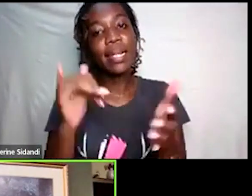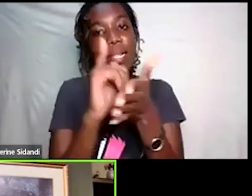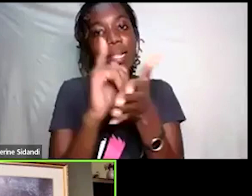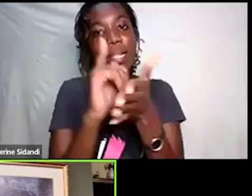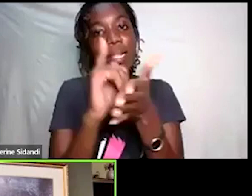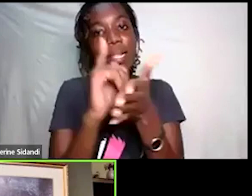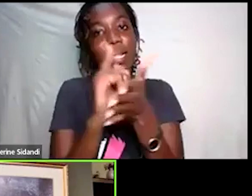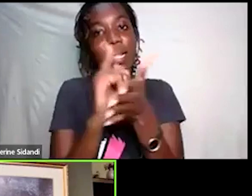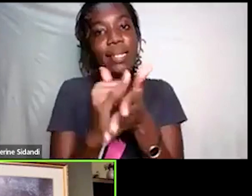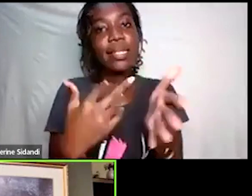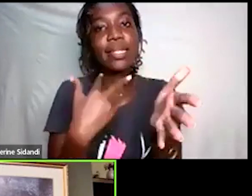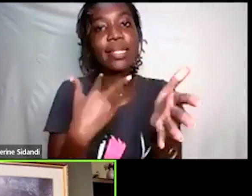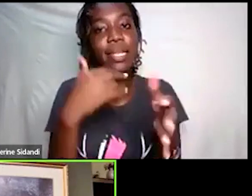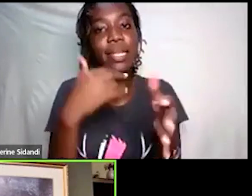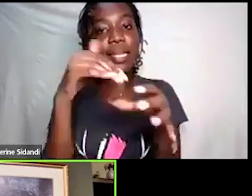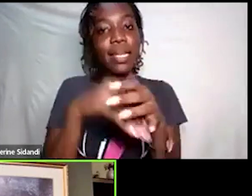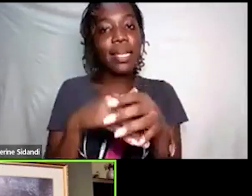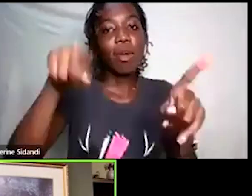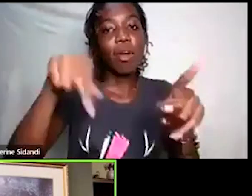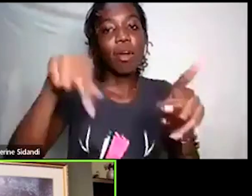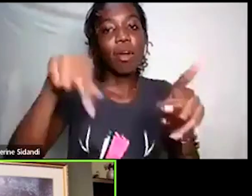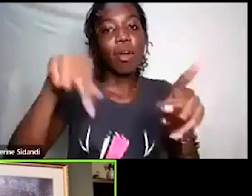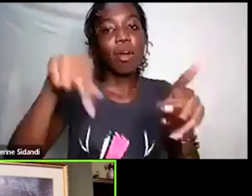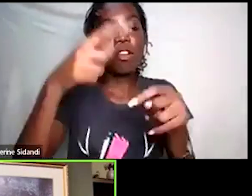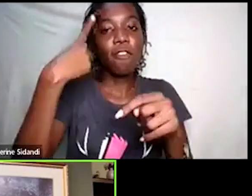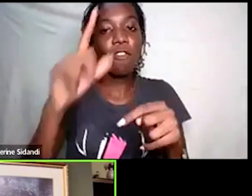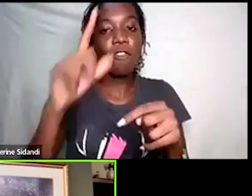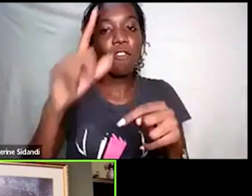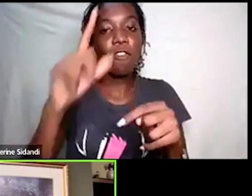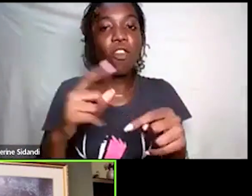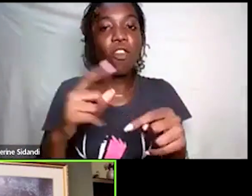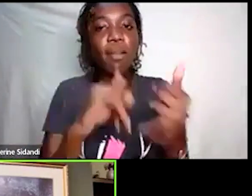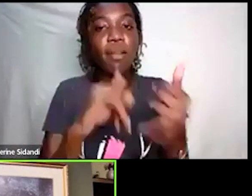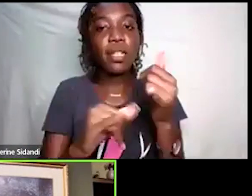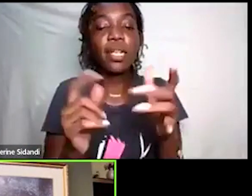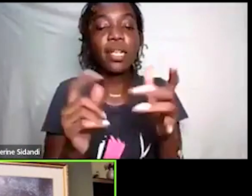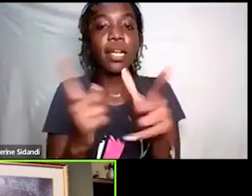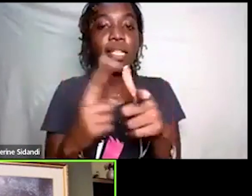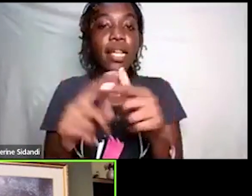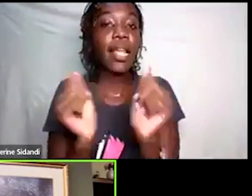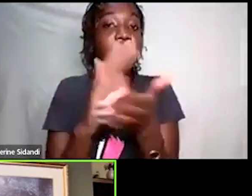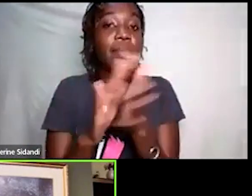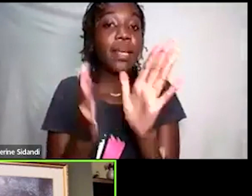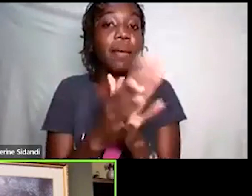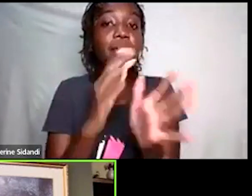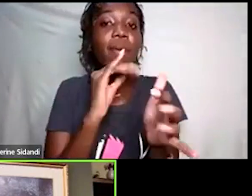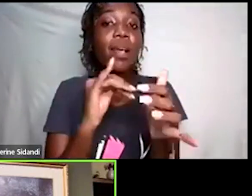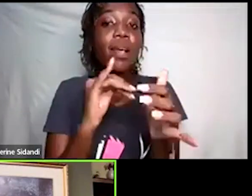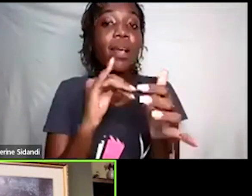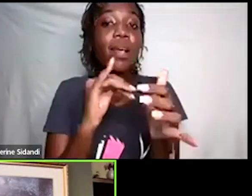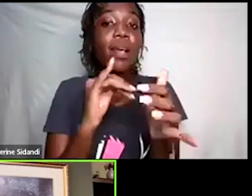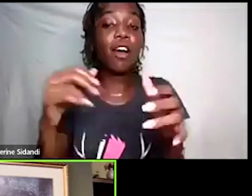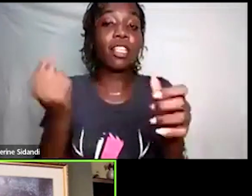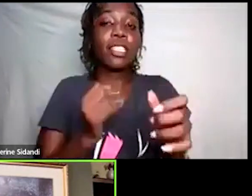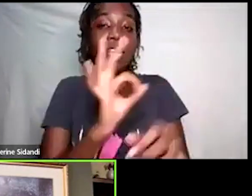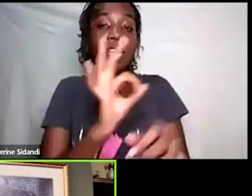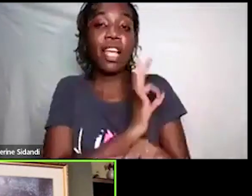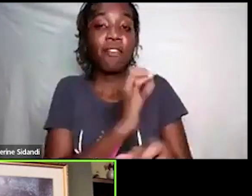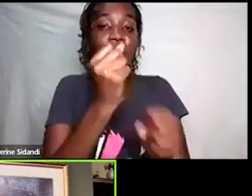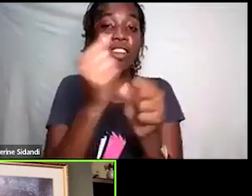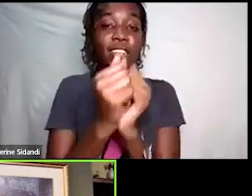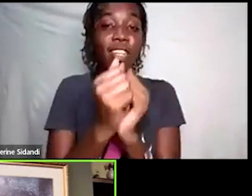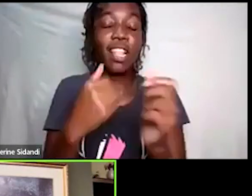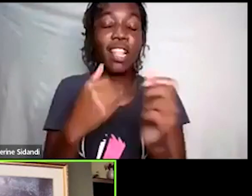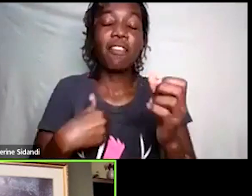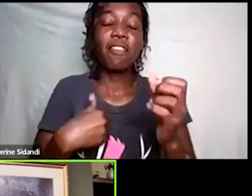spouse, and he happens to be your colleague. How do you go about it? There are several ways to go about it. And I've read the